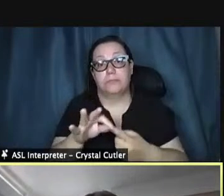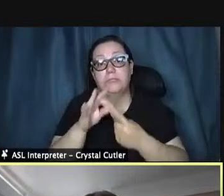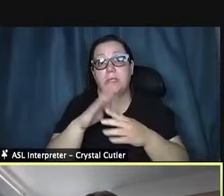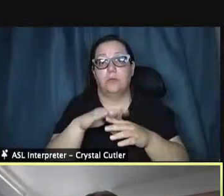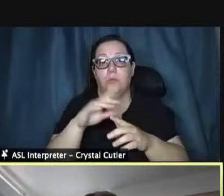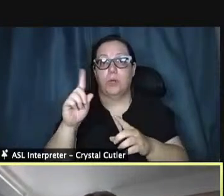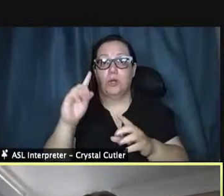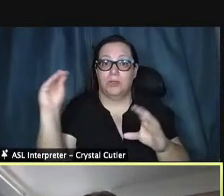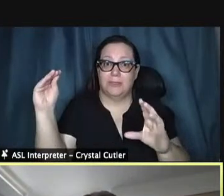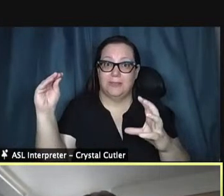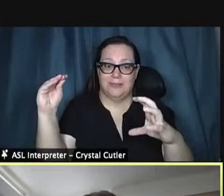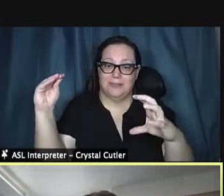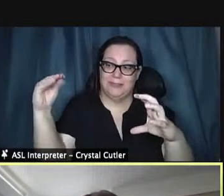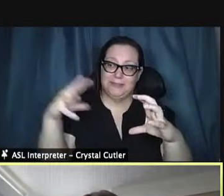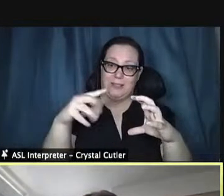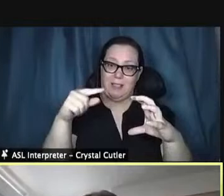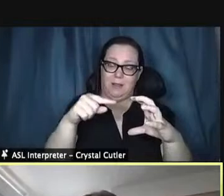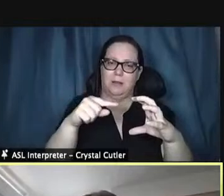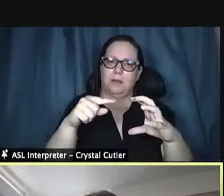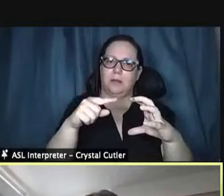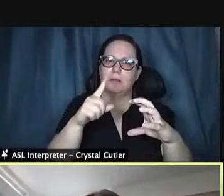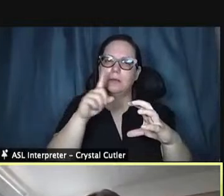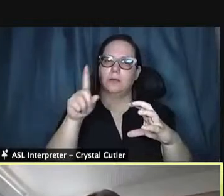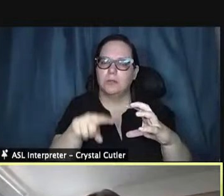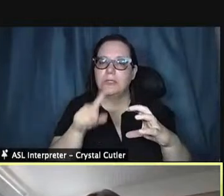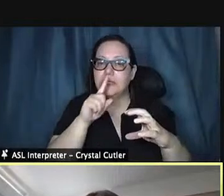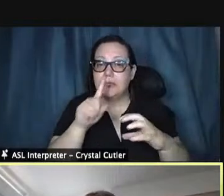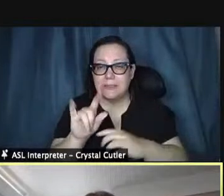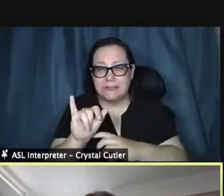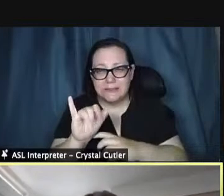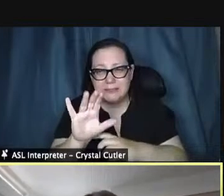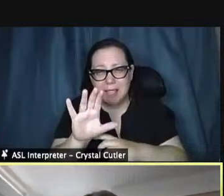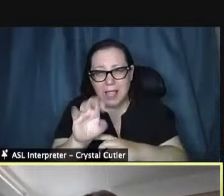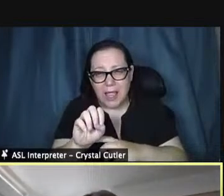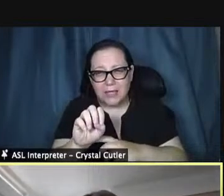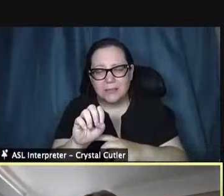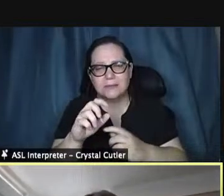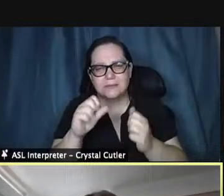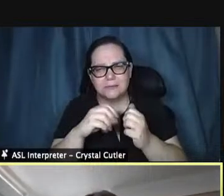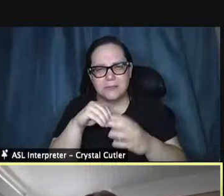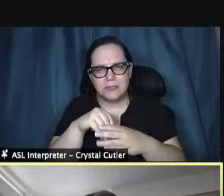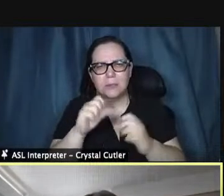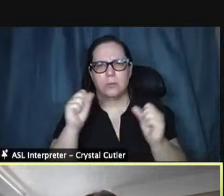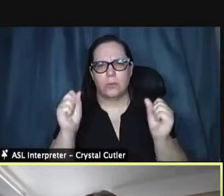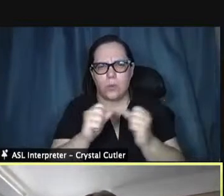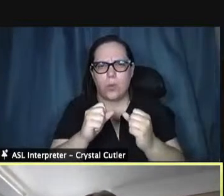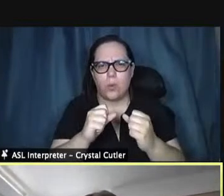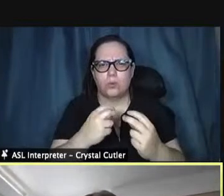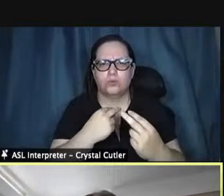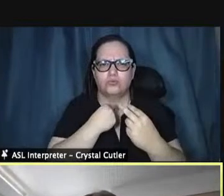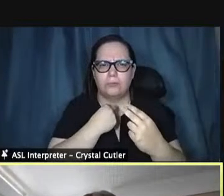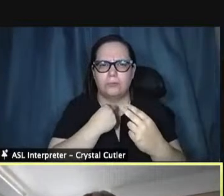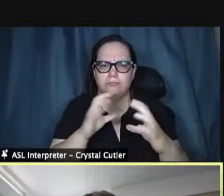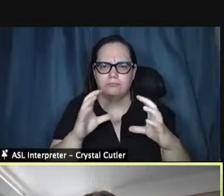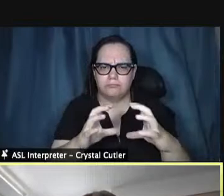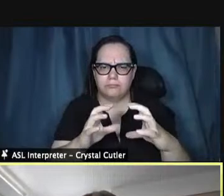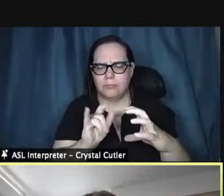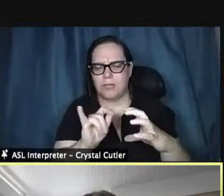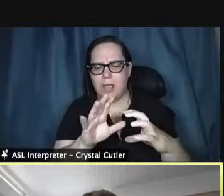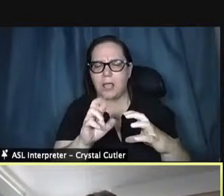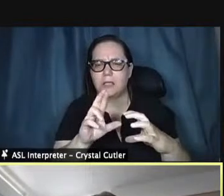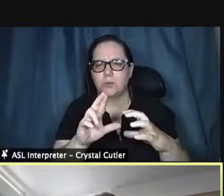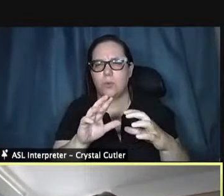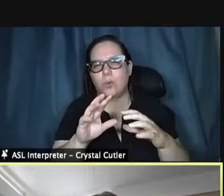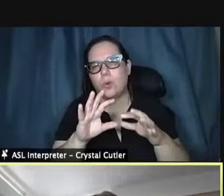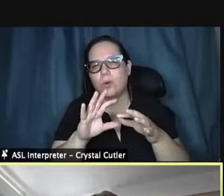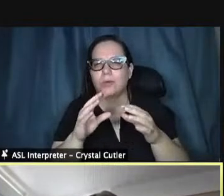micro cold traps, there's really this question of, is it ice or is it loosely bound water? You can see here as we transition from blue to